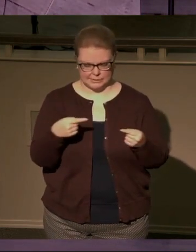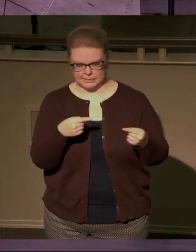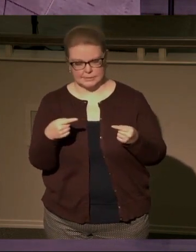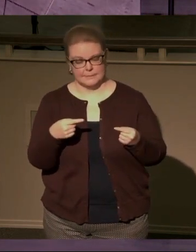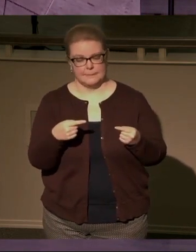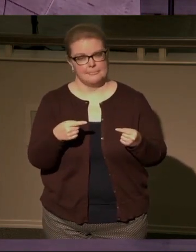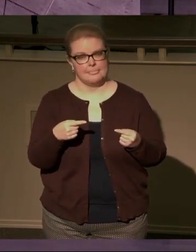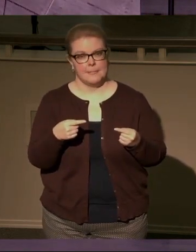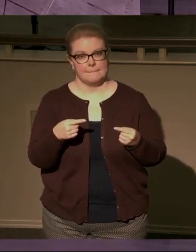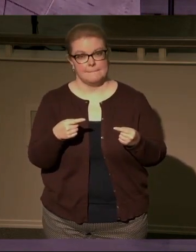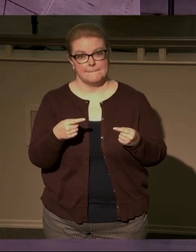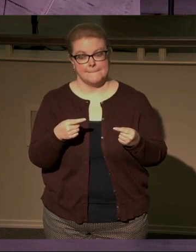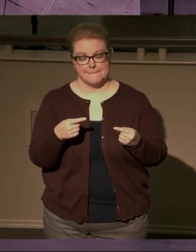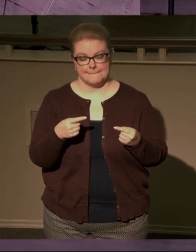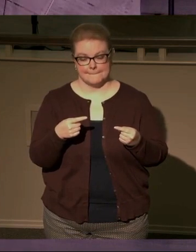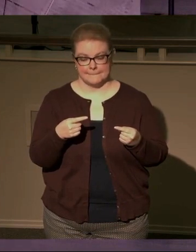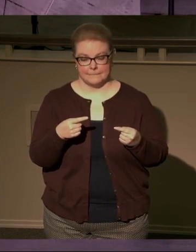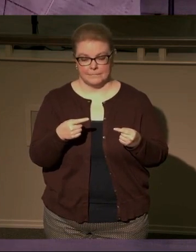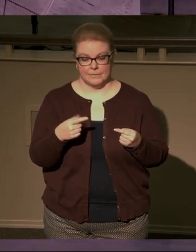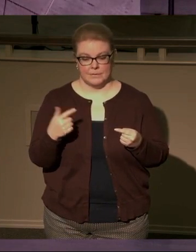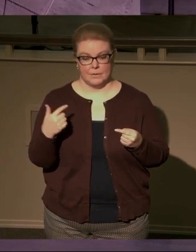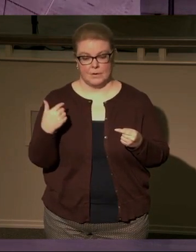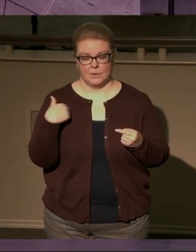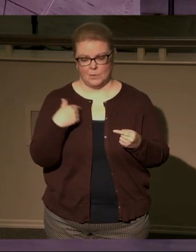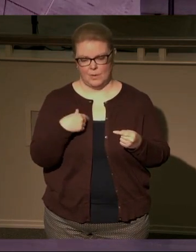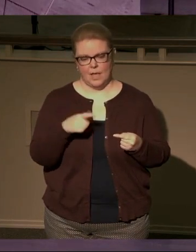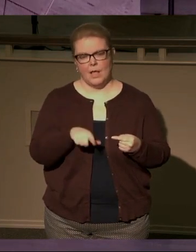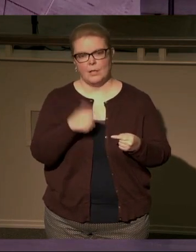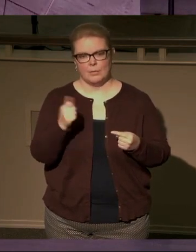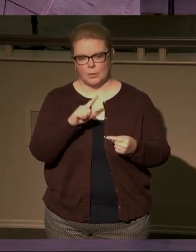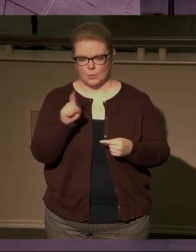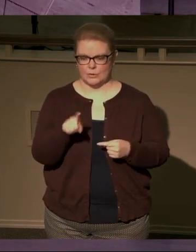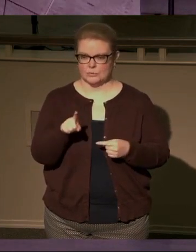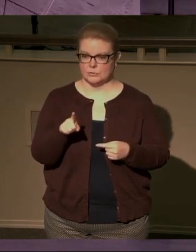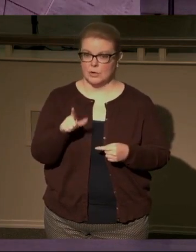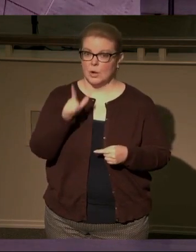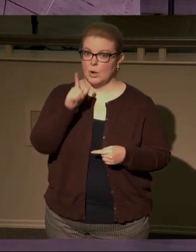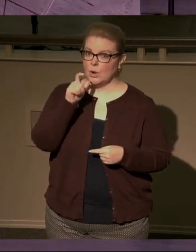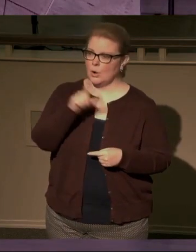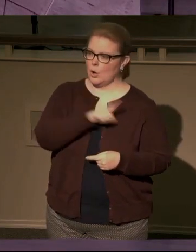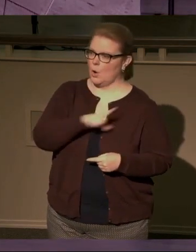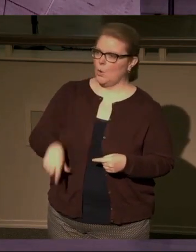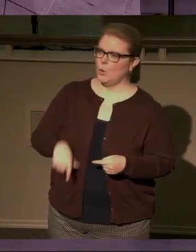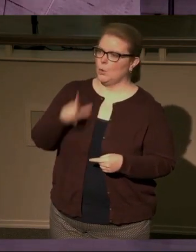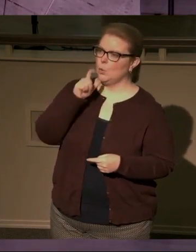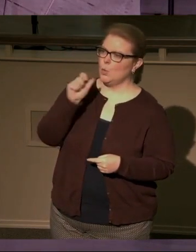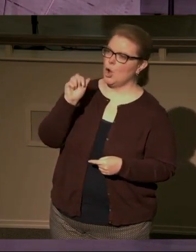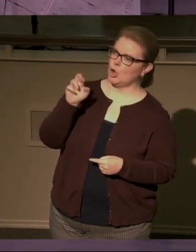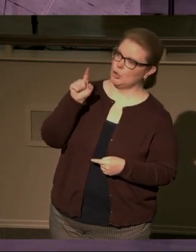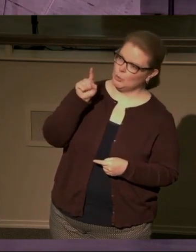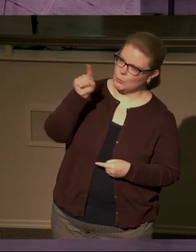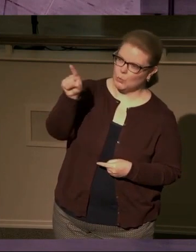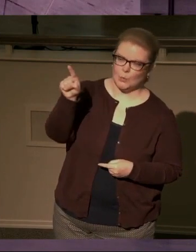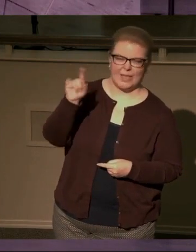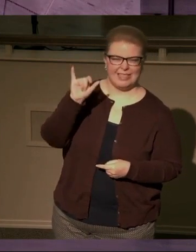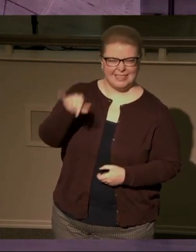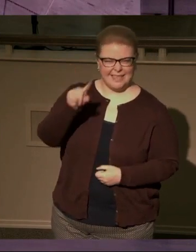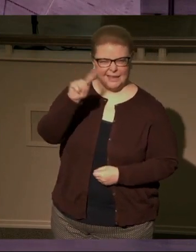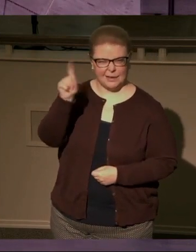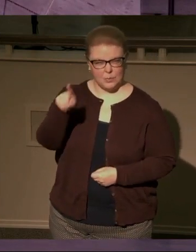the competition is with another question. The Lord, who are you question. And this